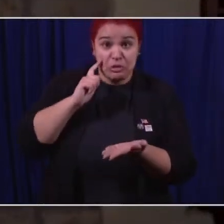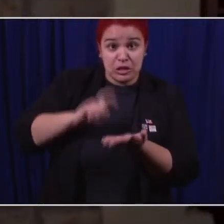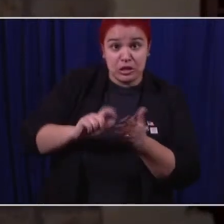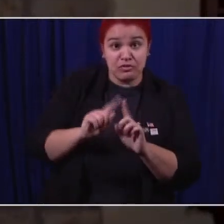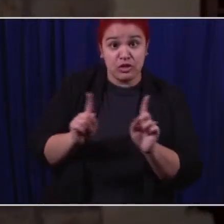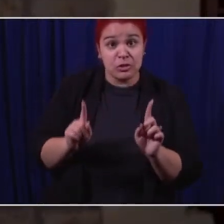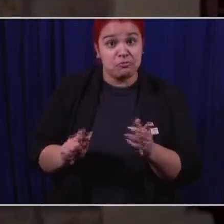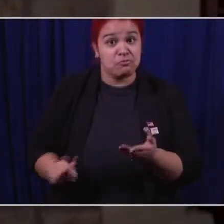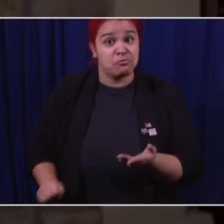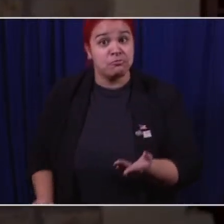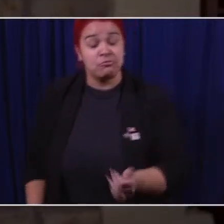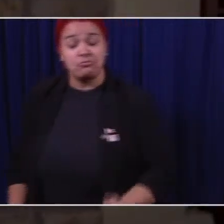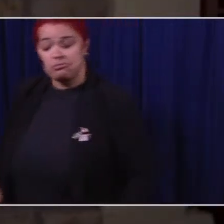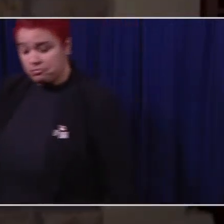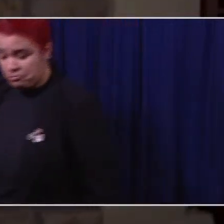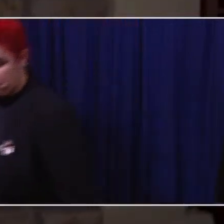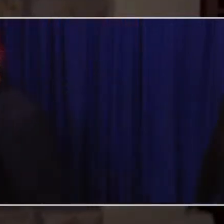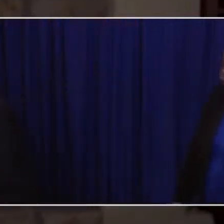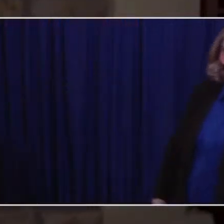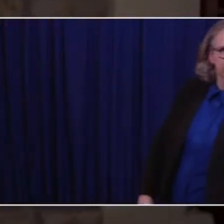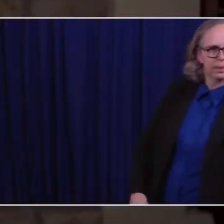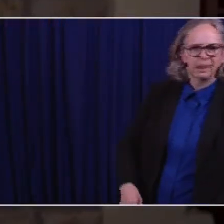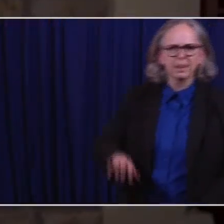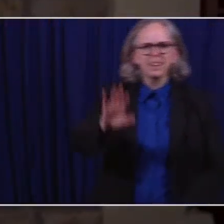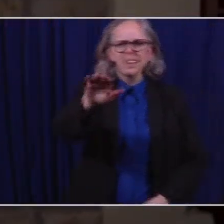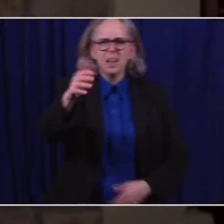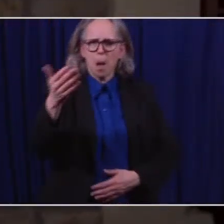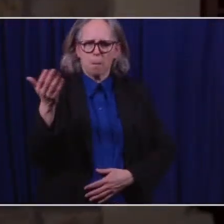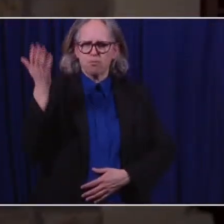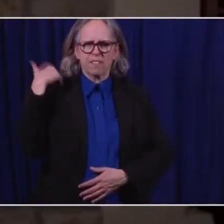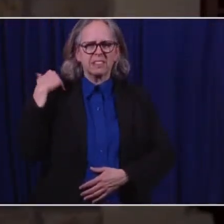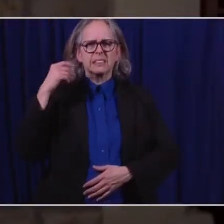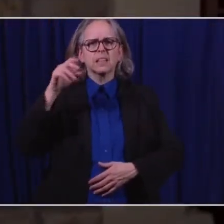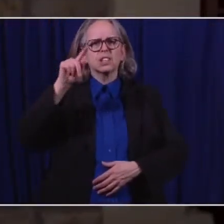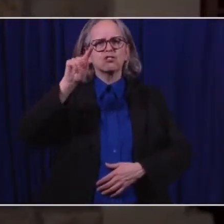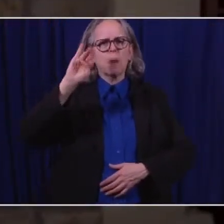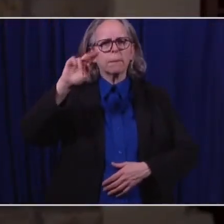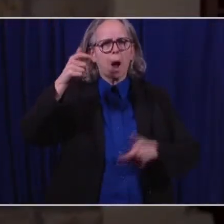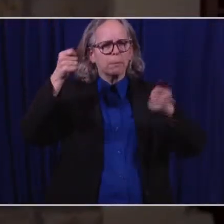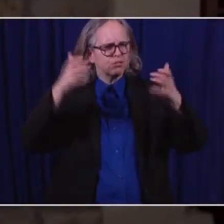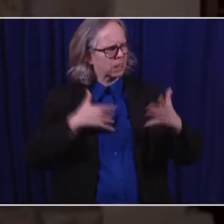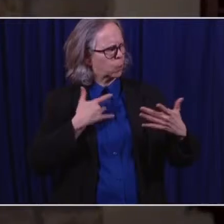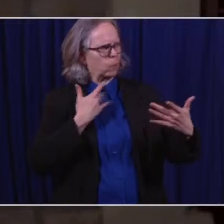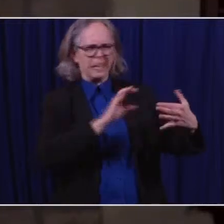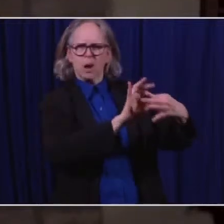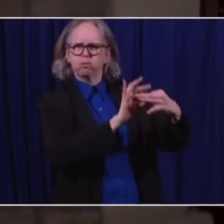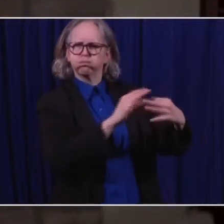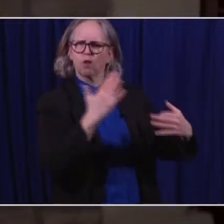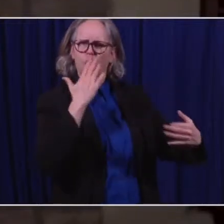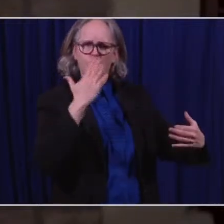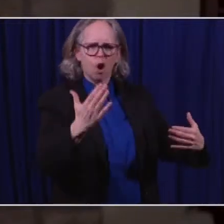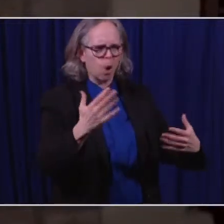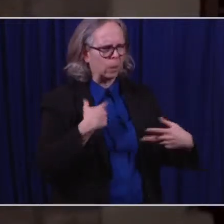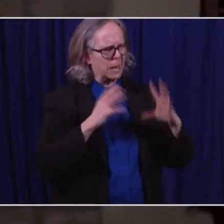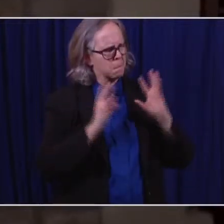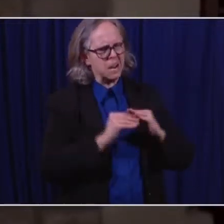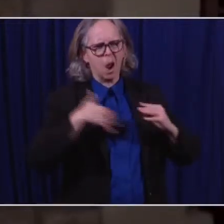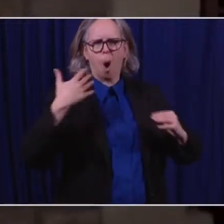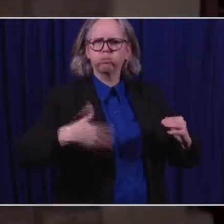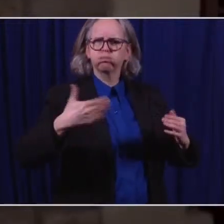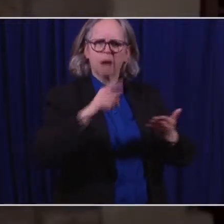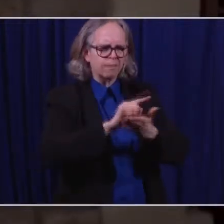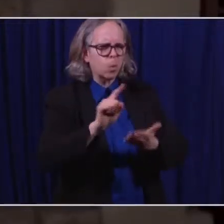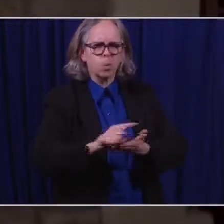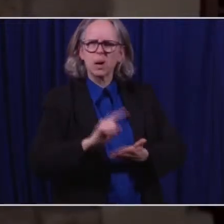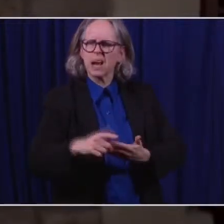think I've told you all that, you know, we had meetings once a week or so, very regularly with